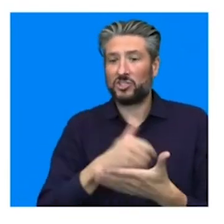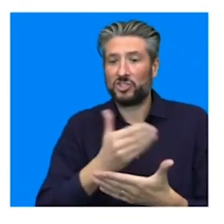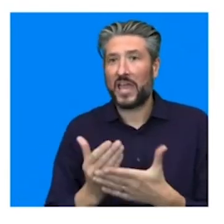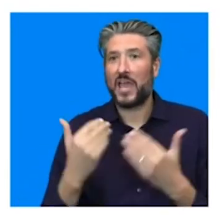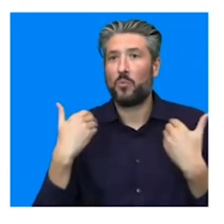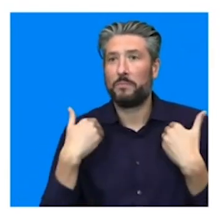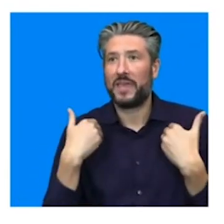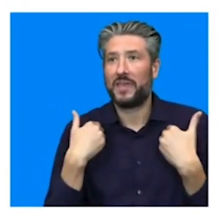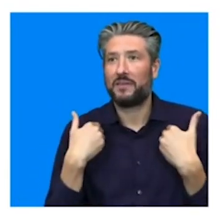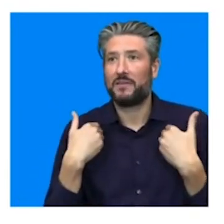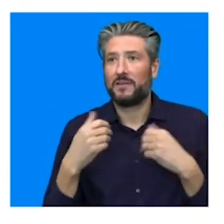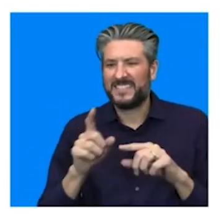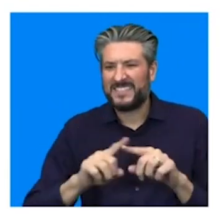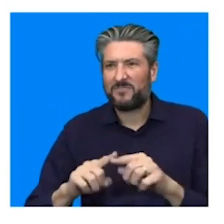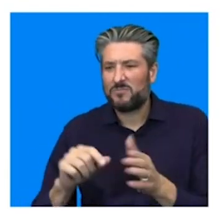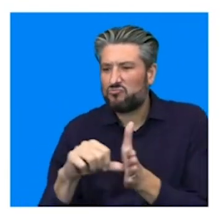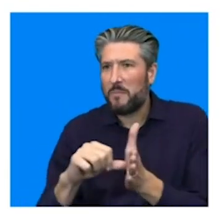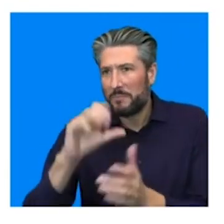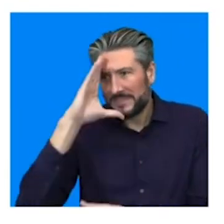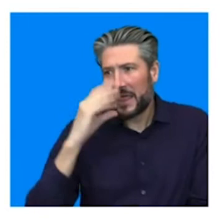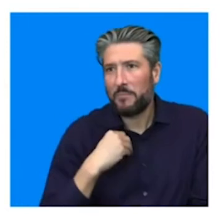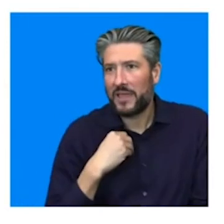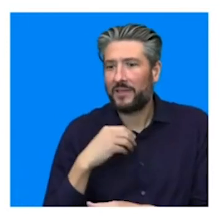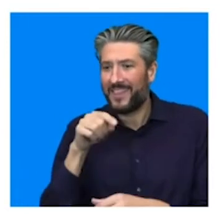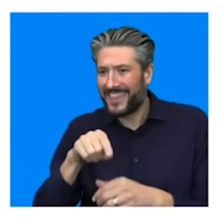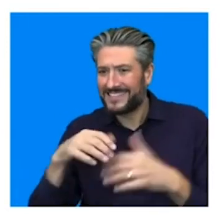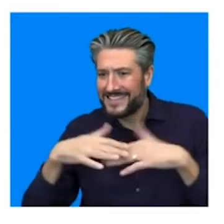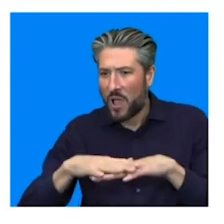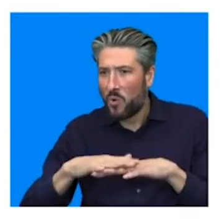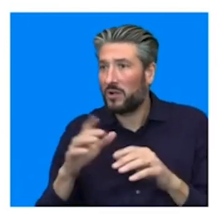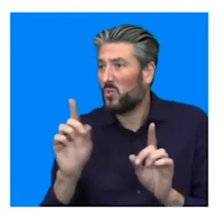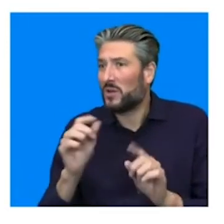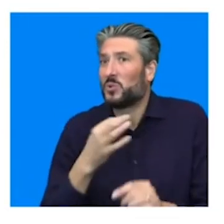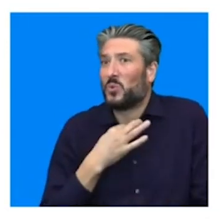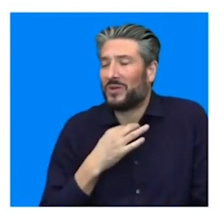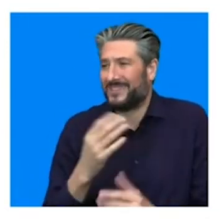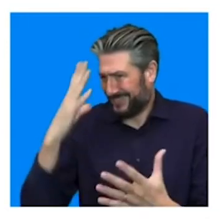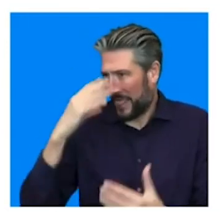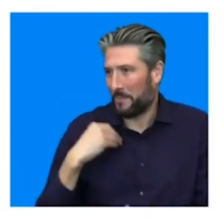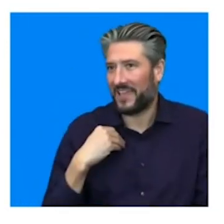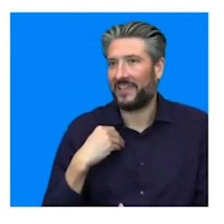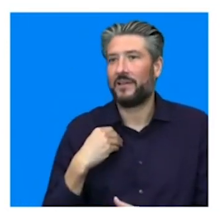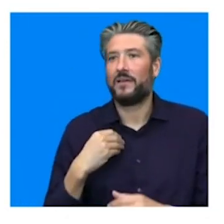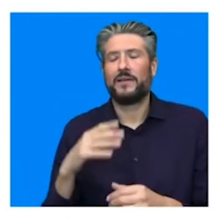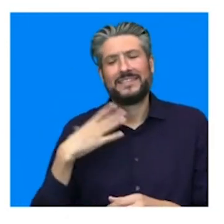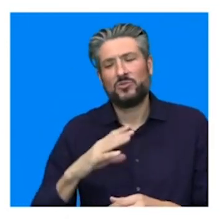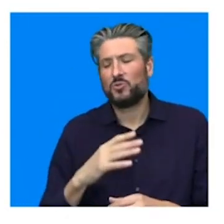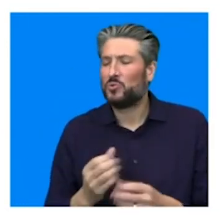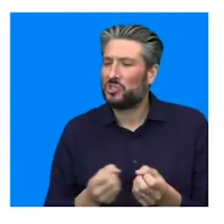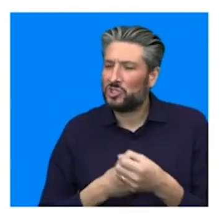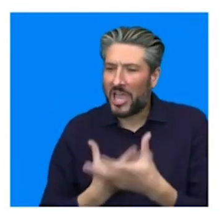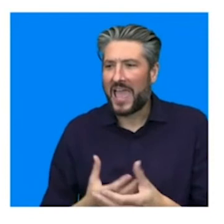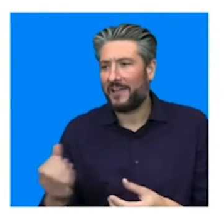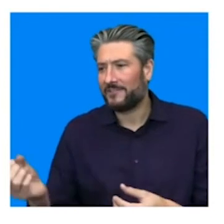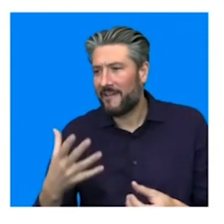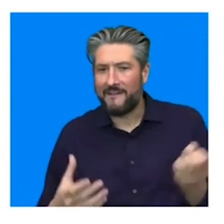might not even notice of starting a network like this. So it is about those sharing ideas, and I'm more than happy for people to go, this isn't working, that